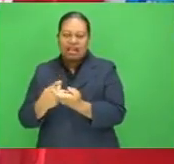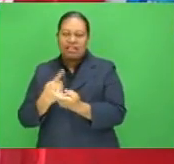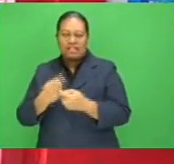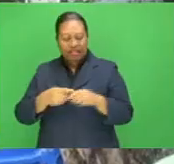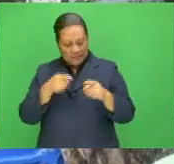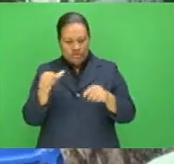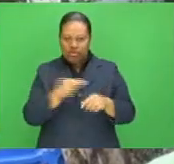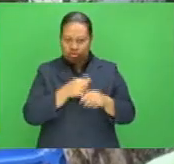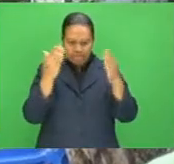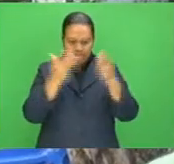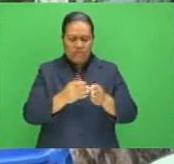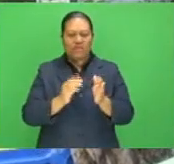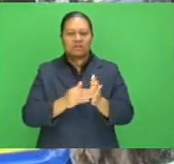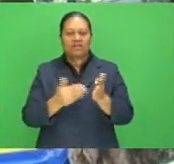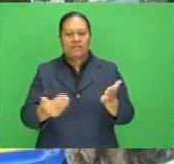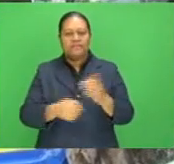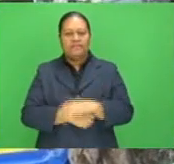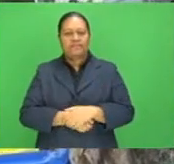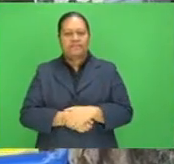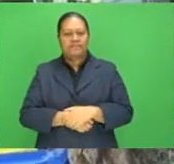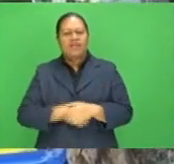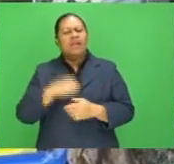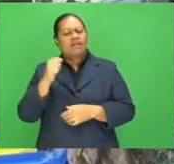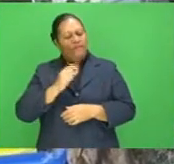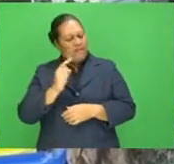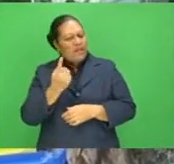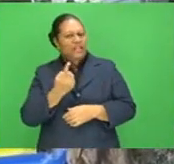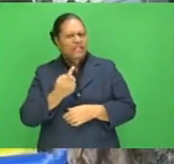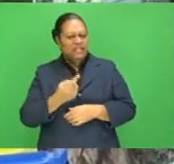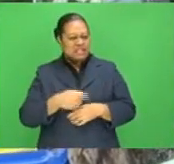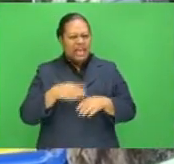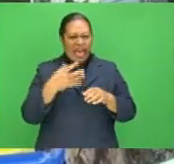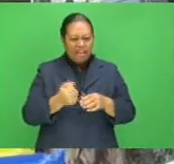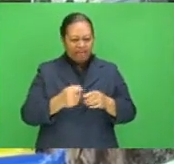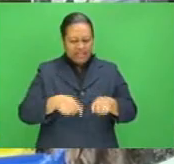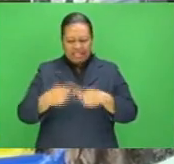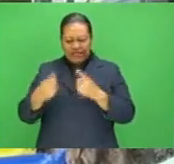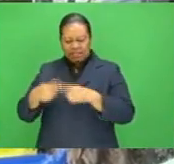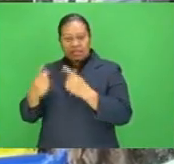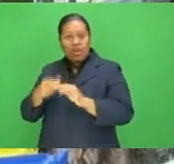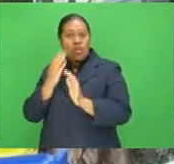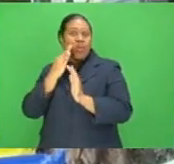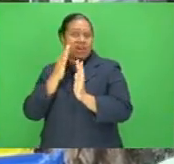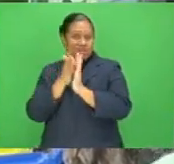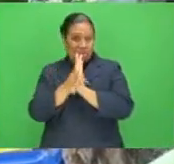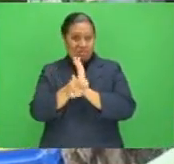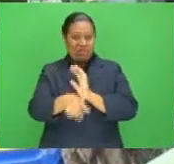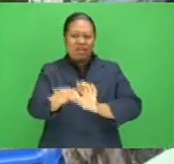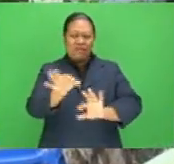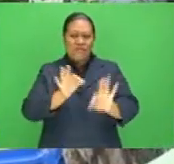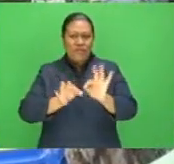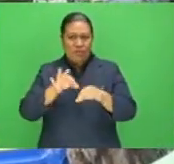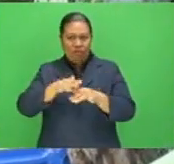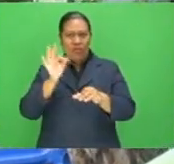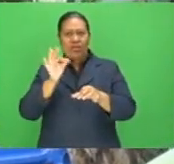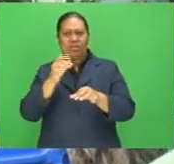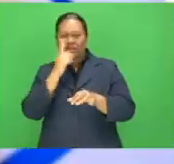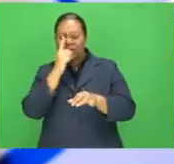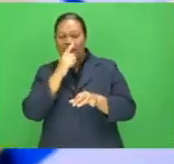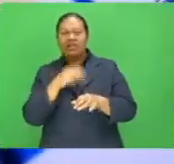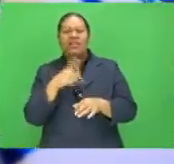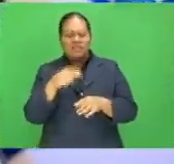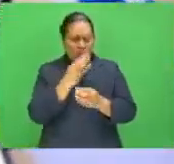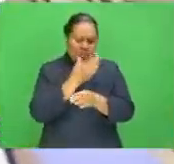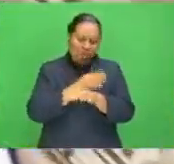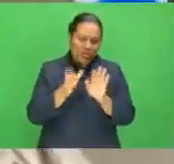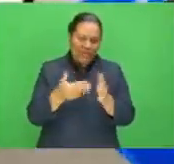for now. I think they should first solve their differences so that when they return to serve those who voted for them, they are able to work together.